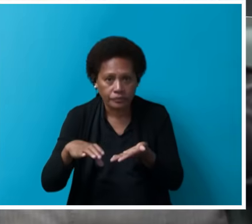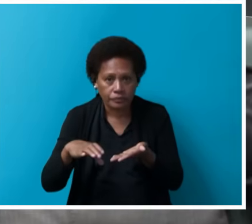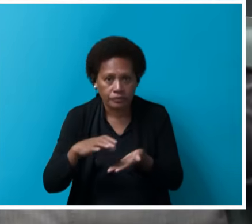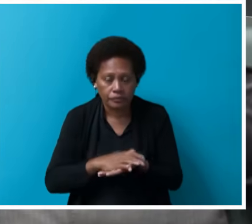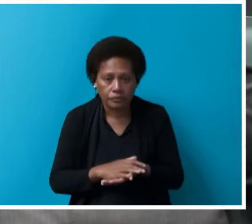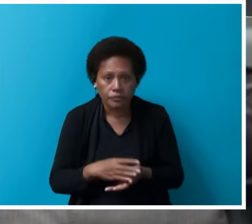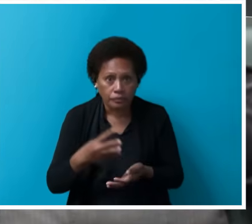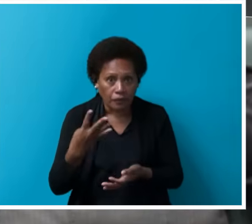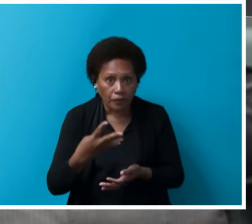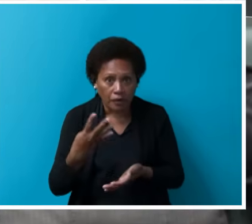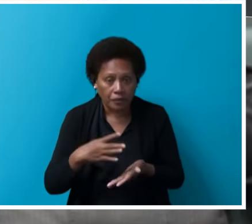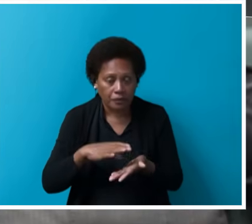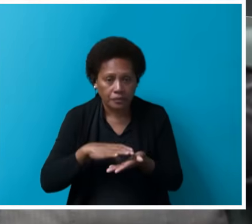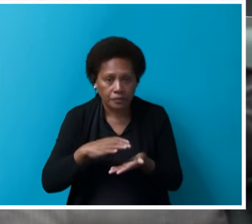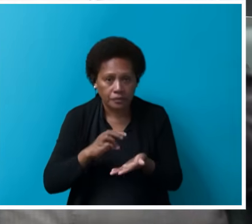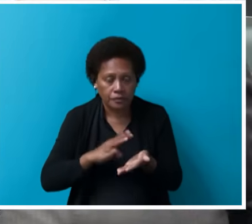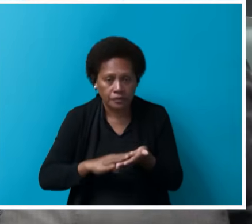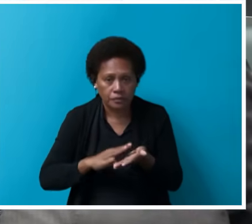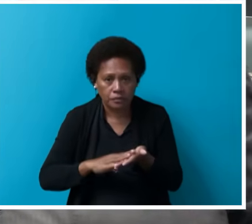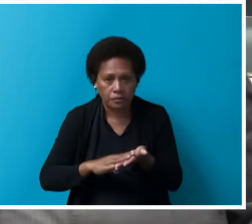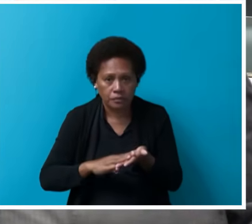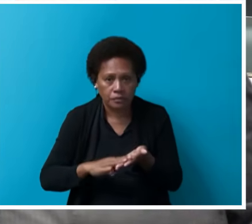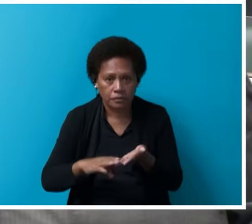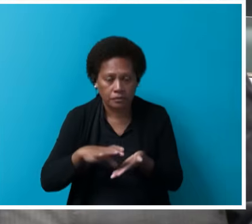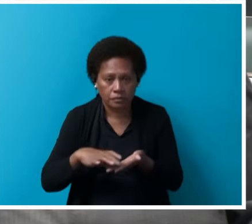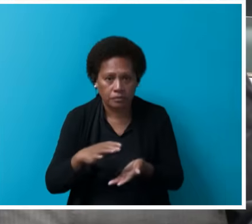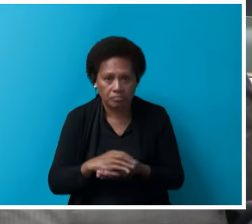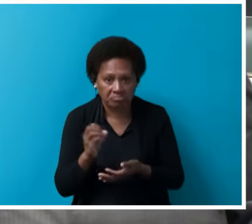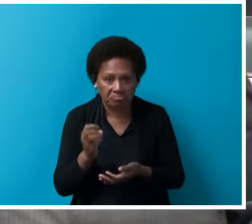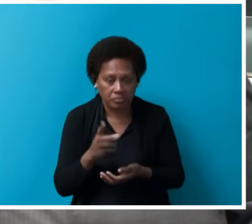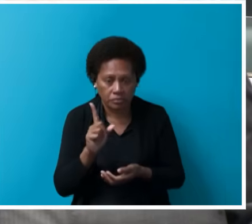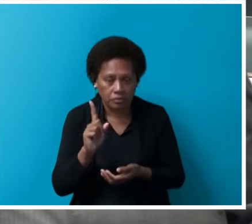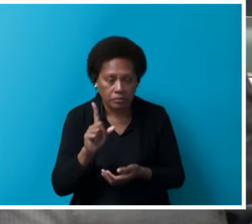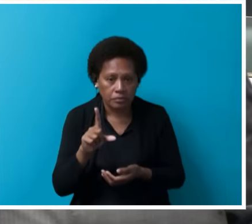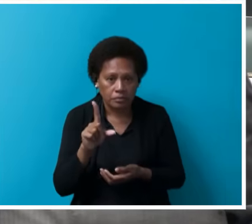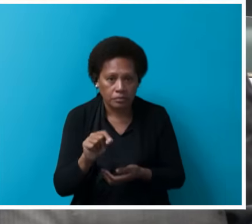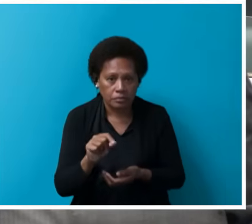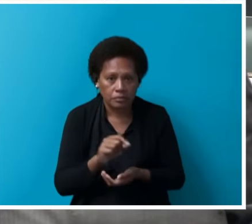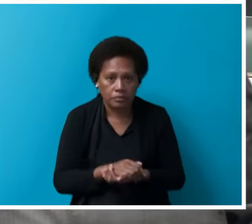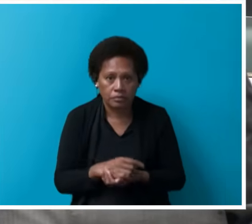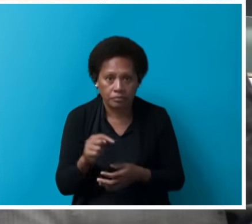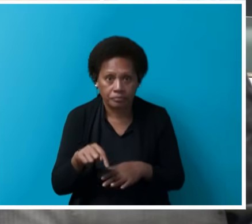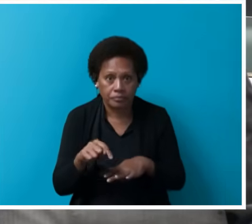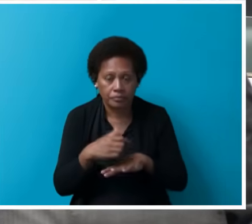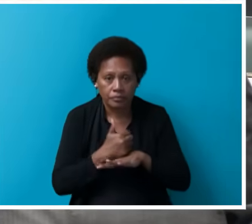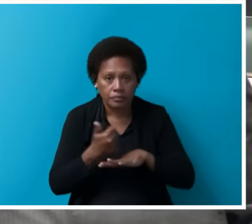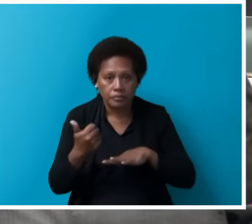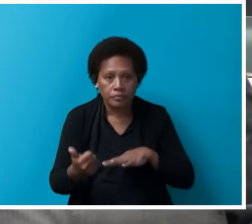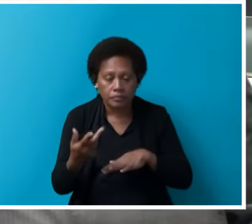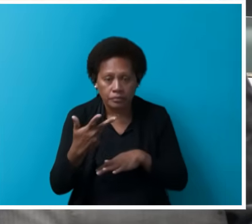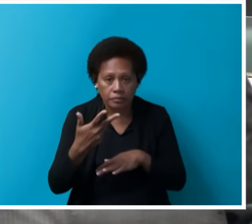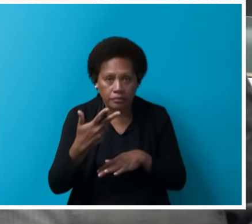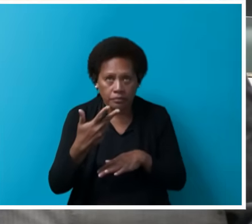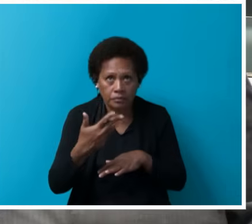$14 million. That's what they did. And it is this government that gave